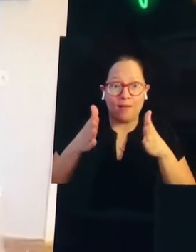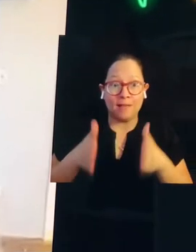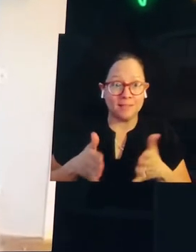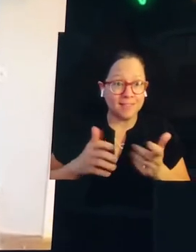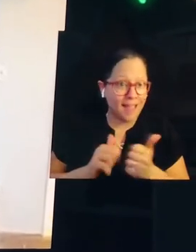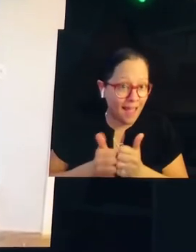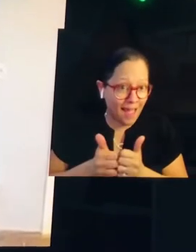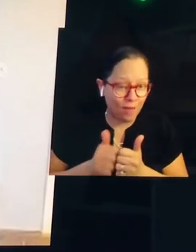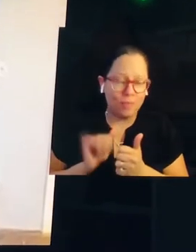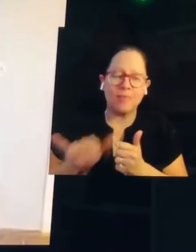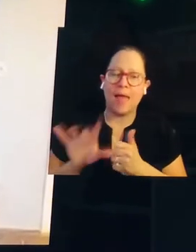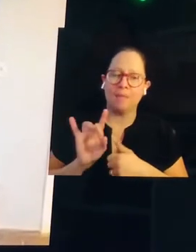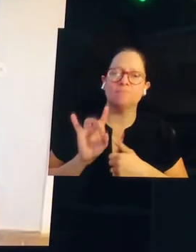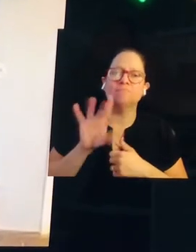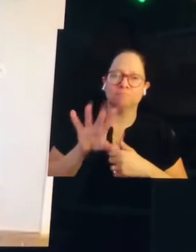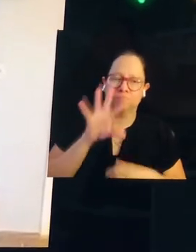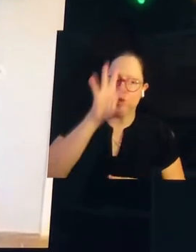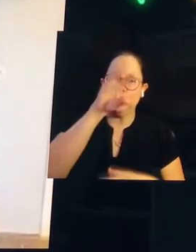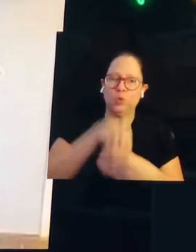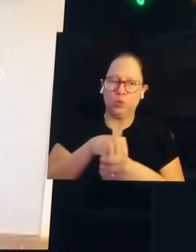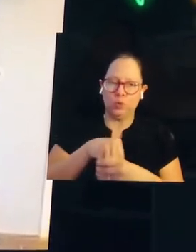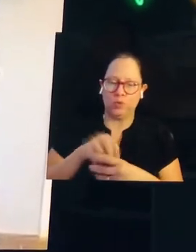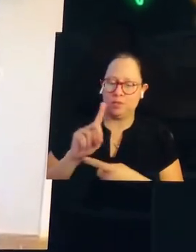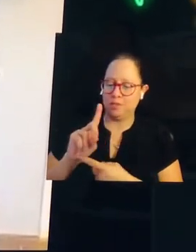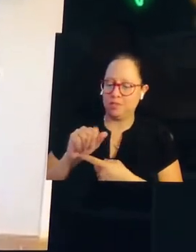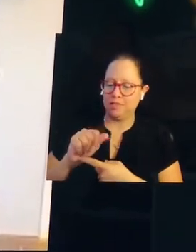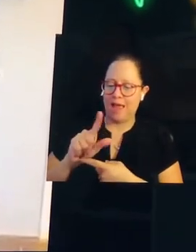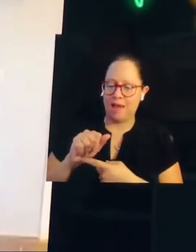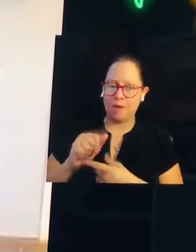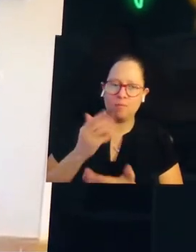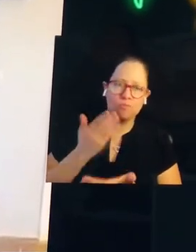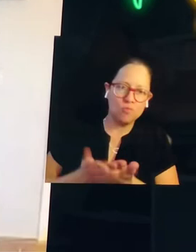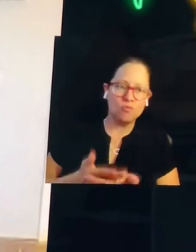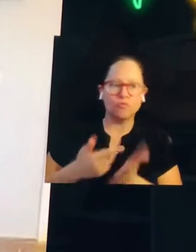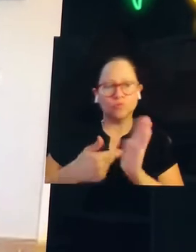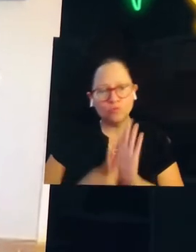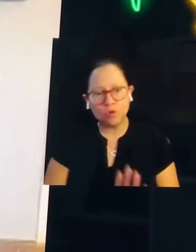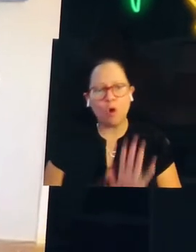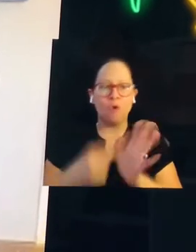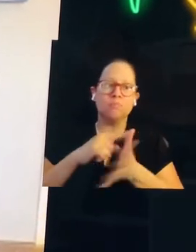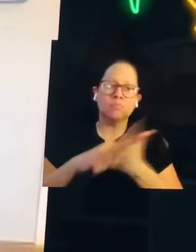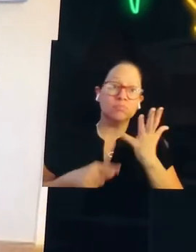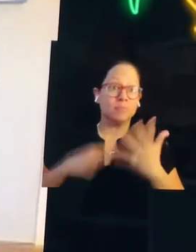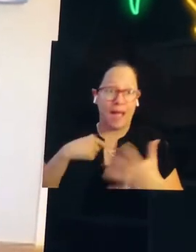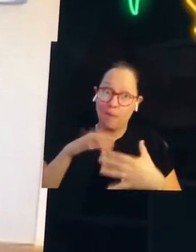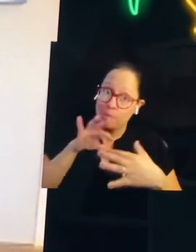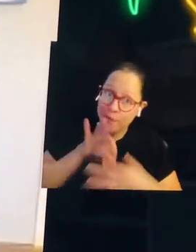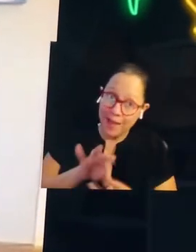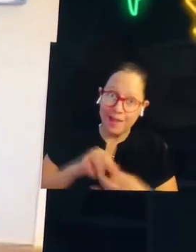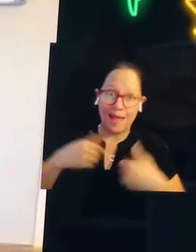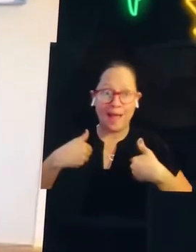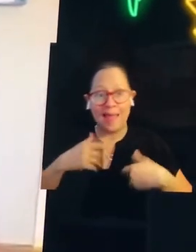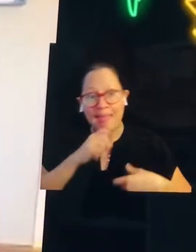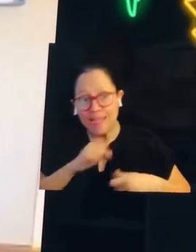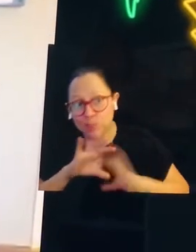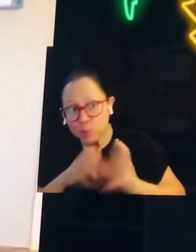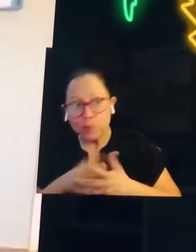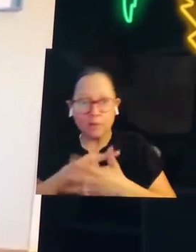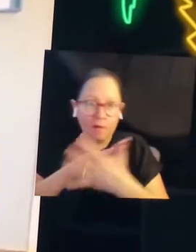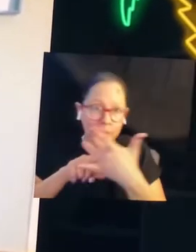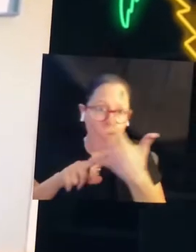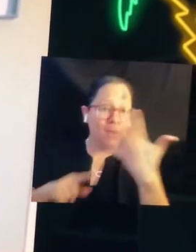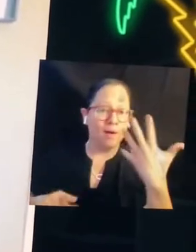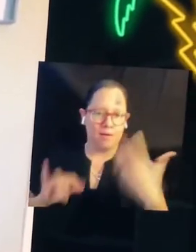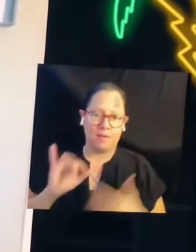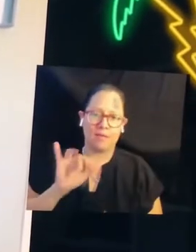important, is provide data to them as to how your story is relevant to others. And like I said, in